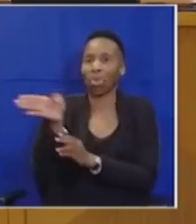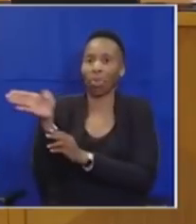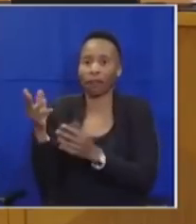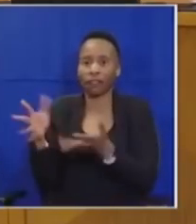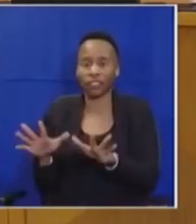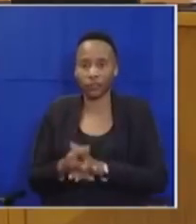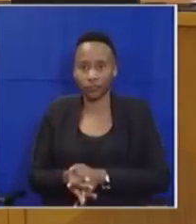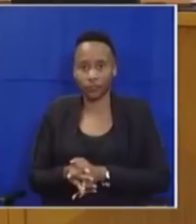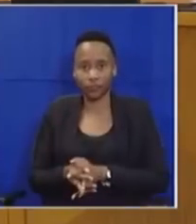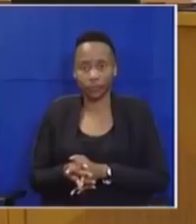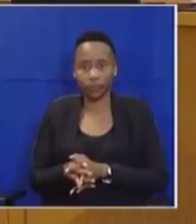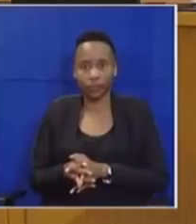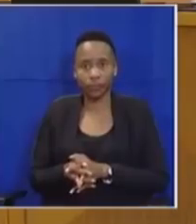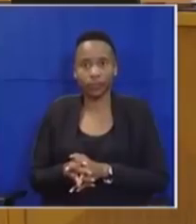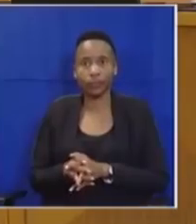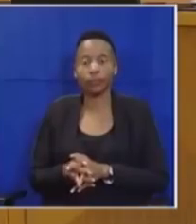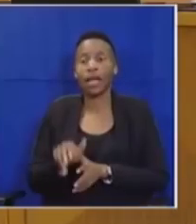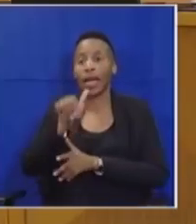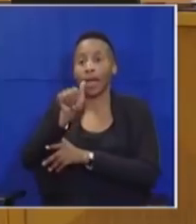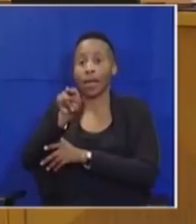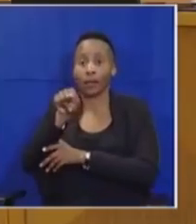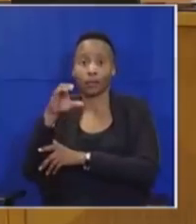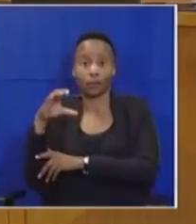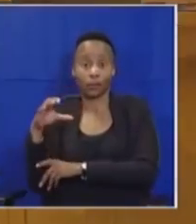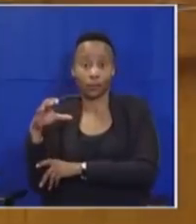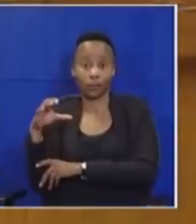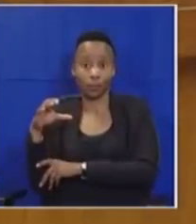we are managing the African National Congress.